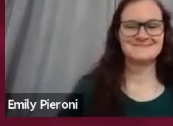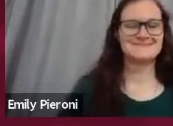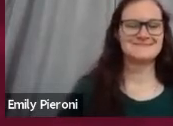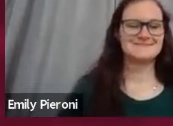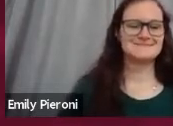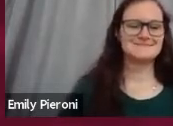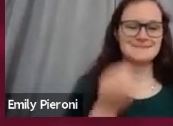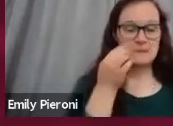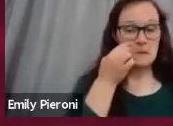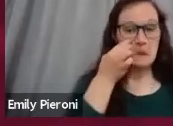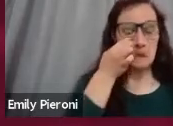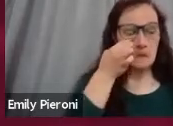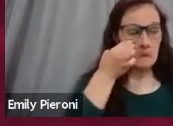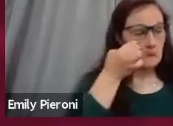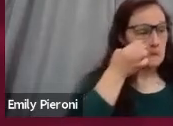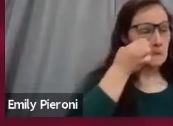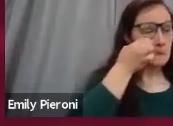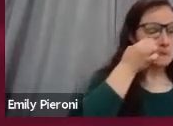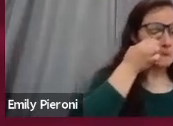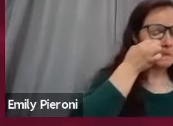Thank you, Dennis.